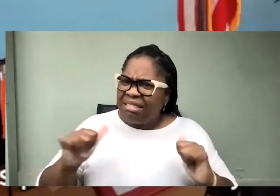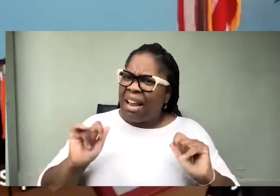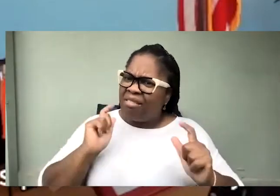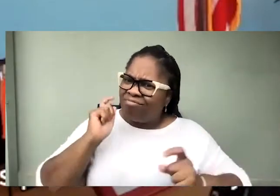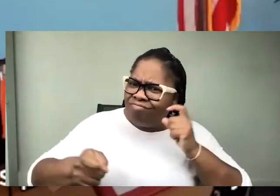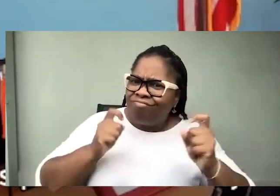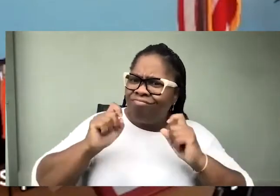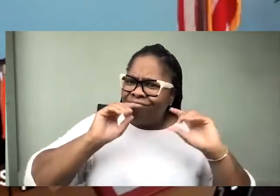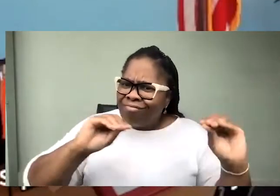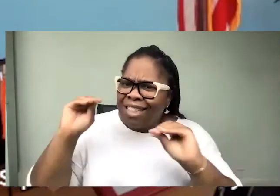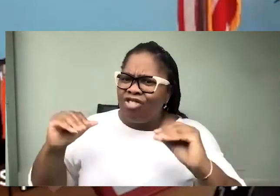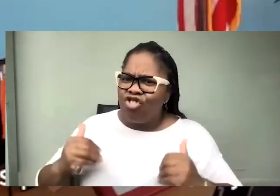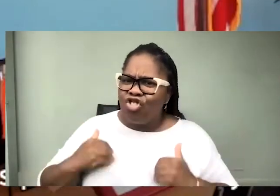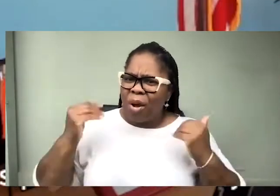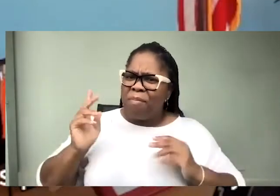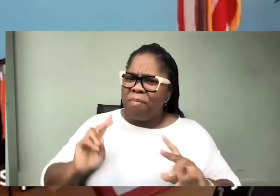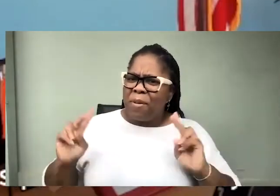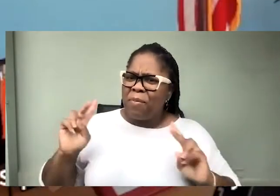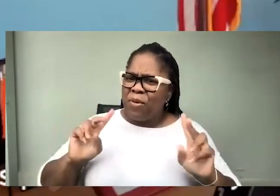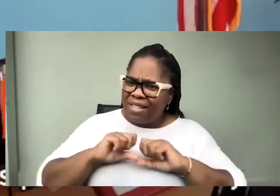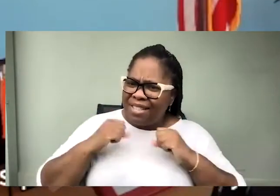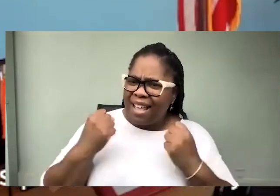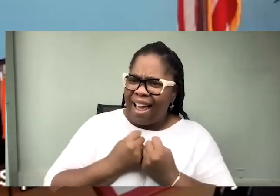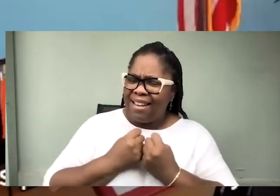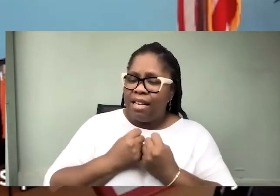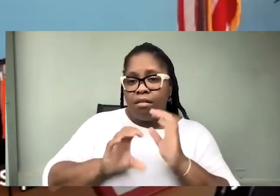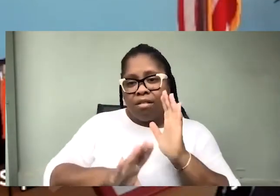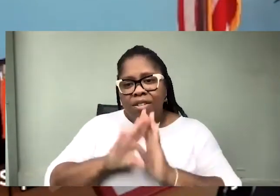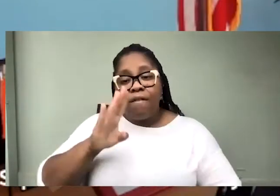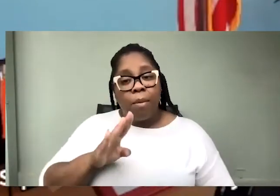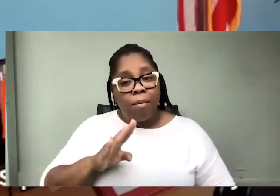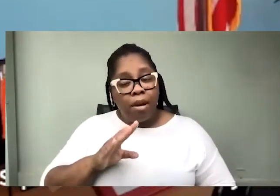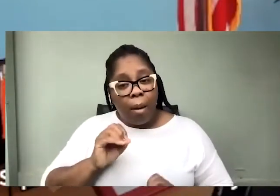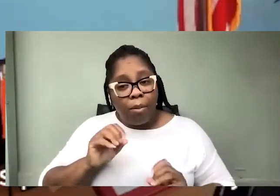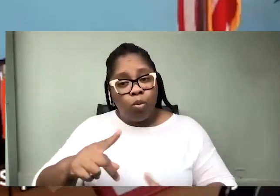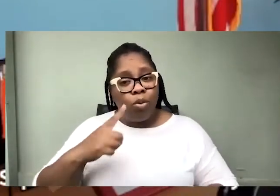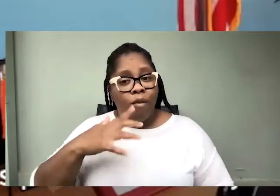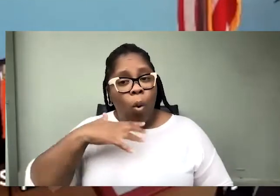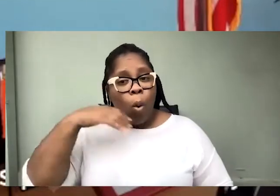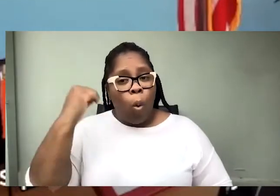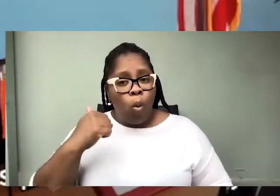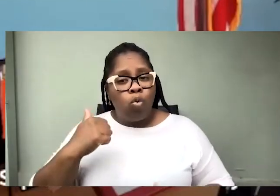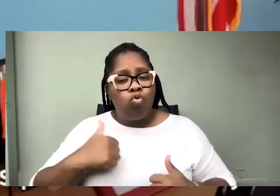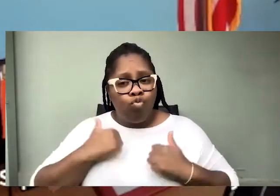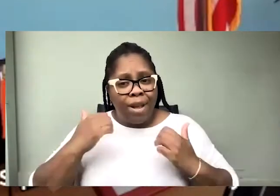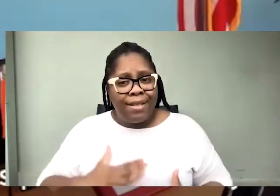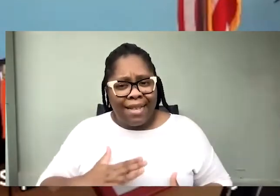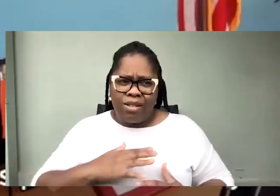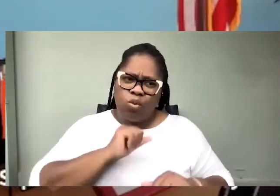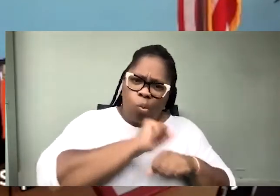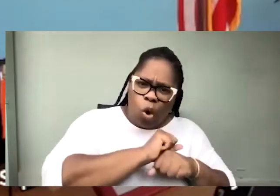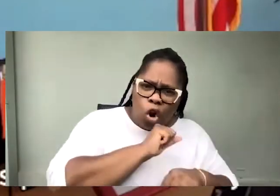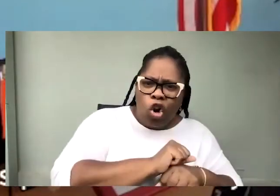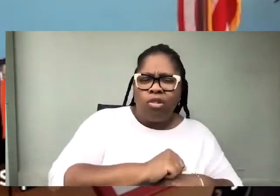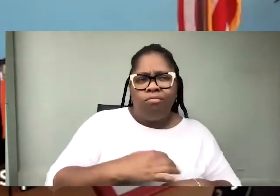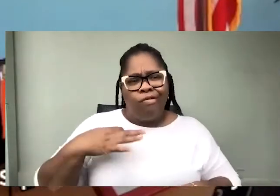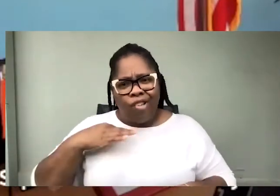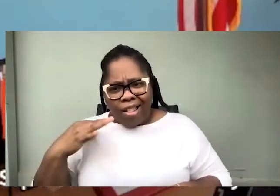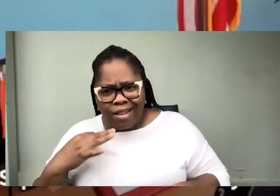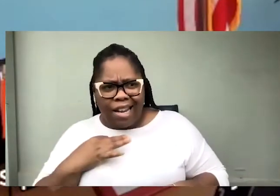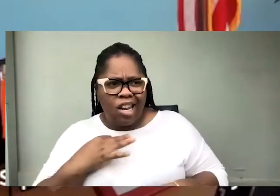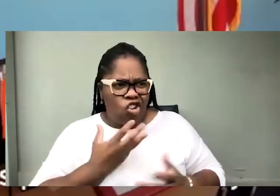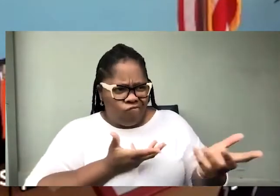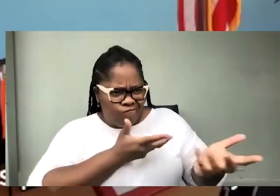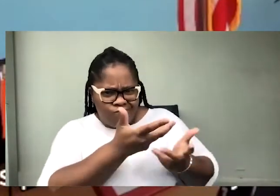younger generations. Developing opportunities for our older residents to work, volunteer, and provide other forms of